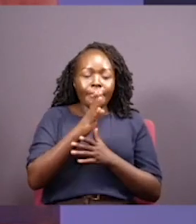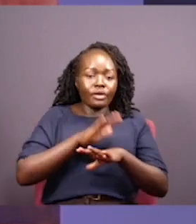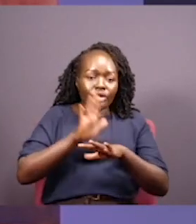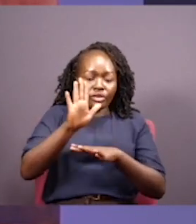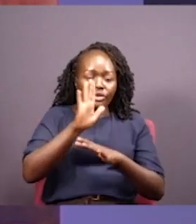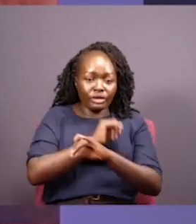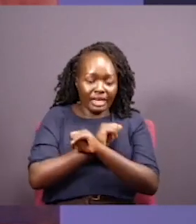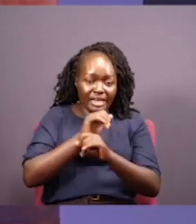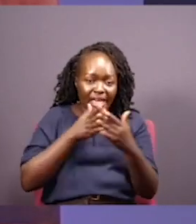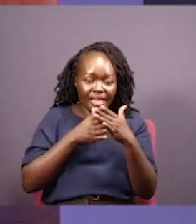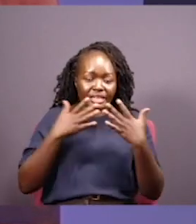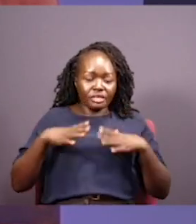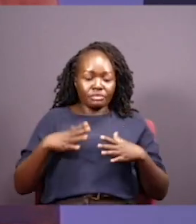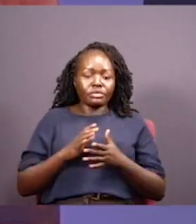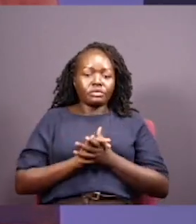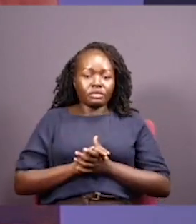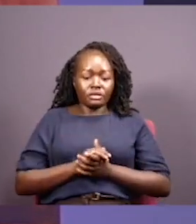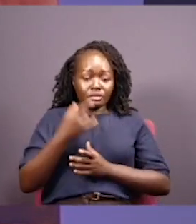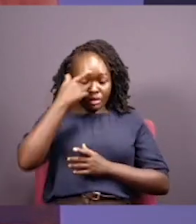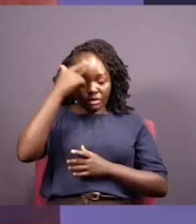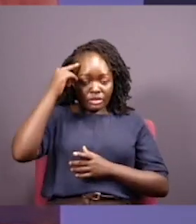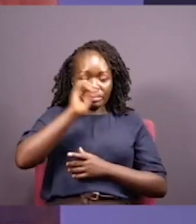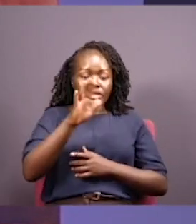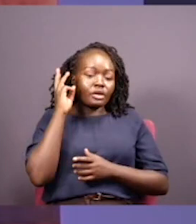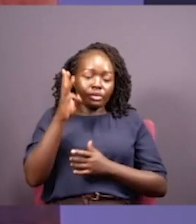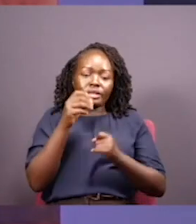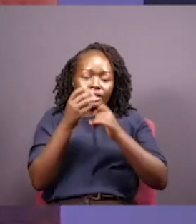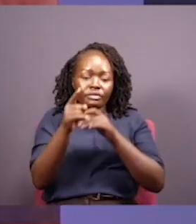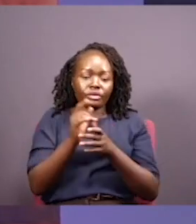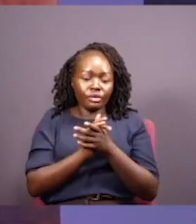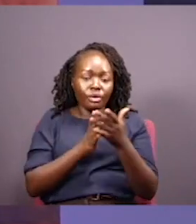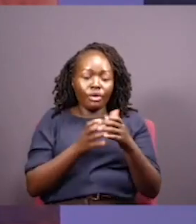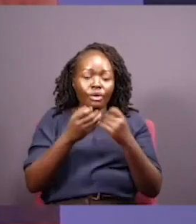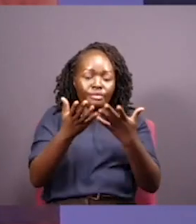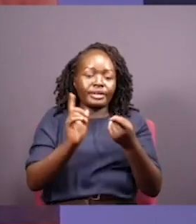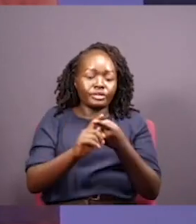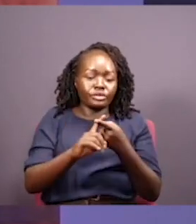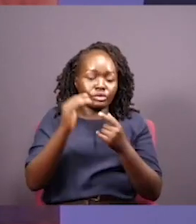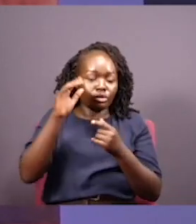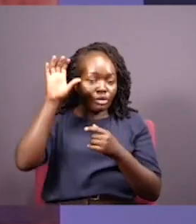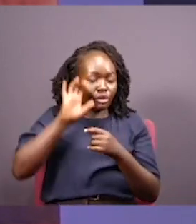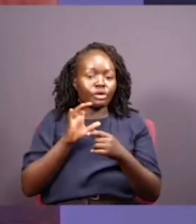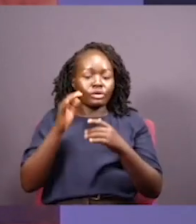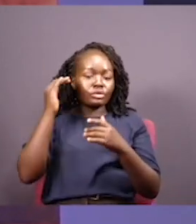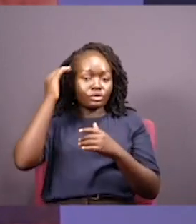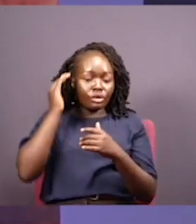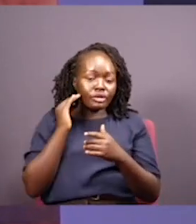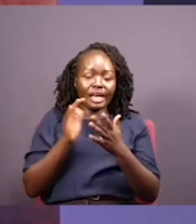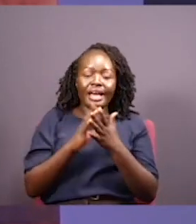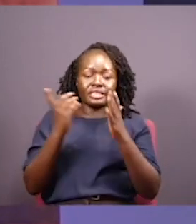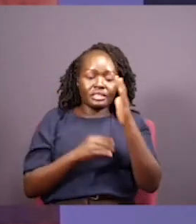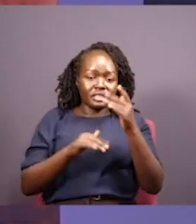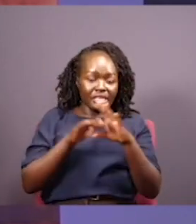people, for they will hand you over to the courts and flog you in their